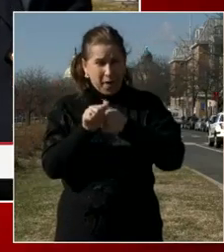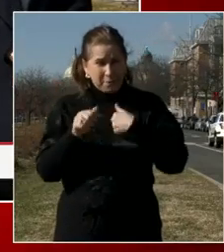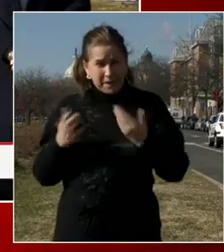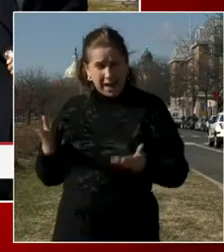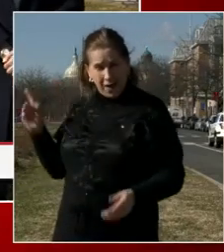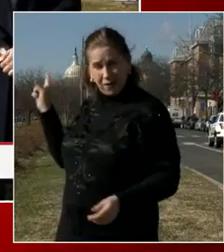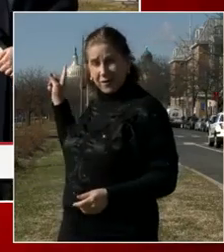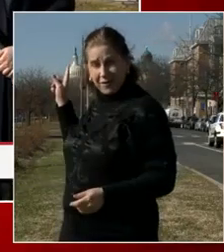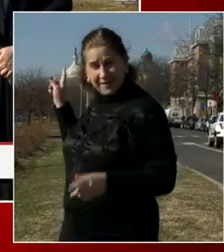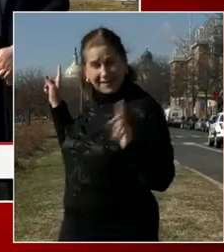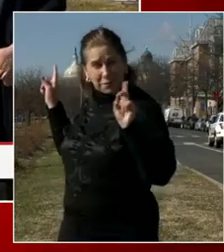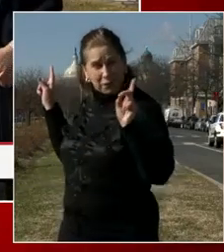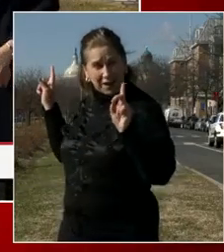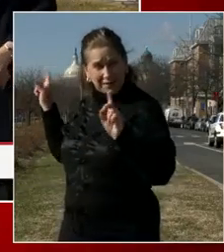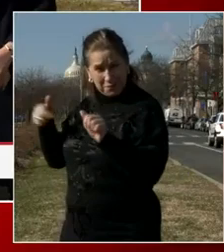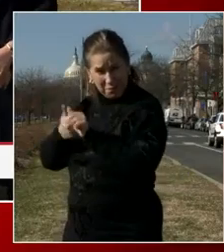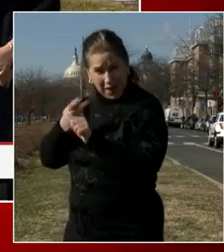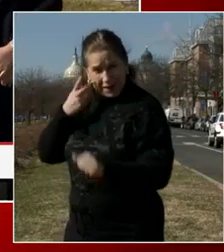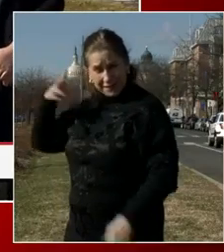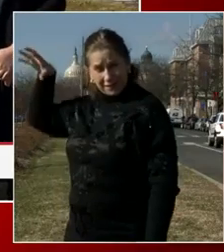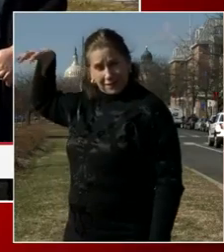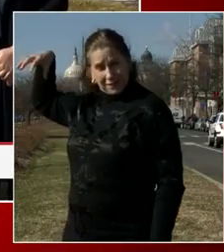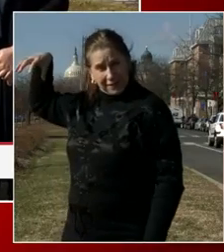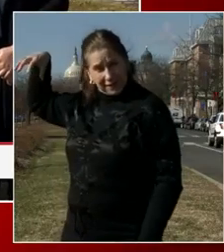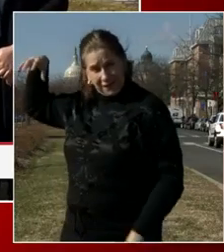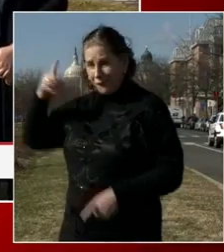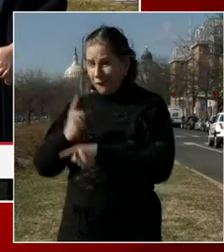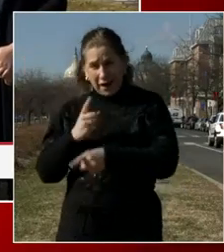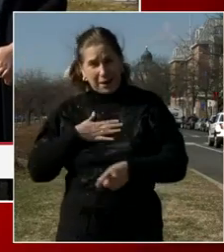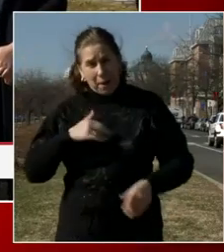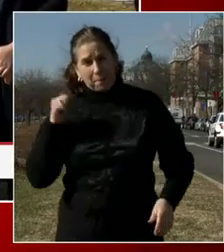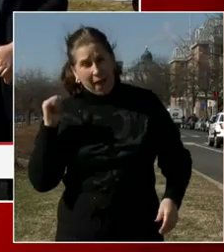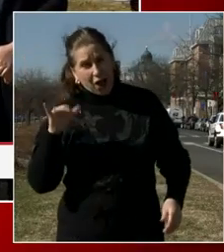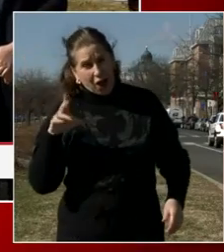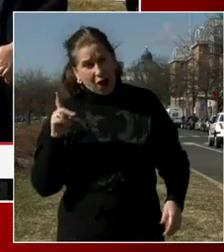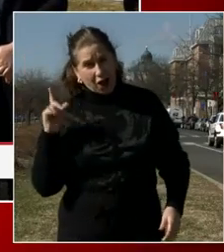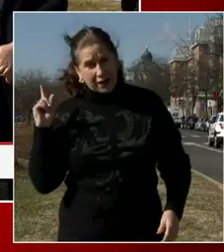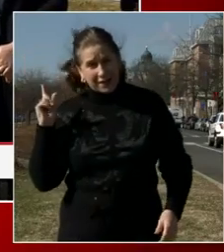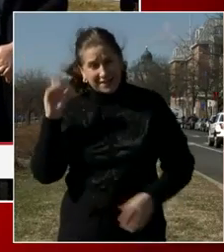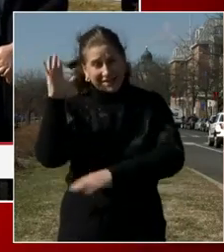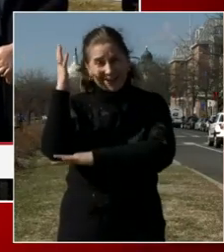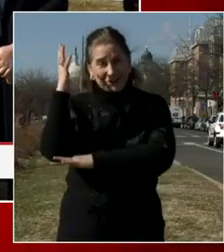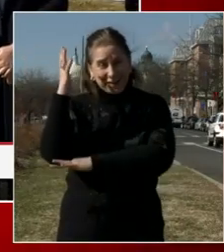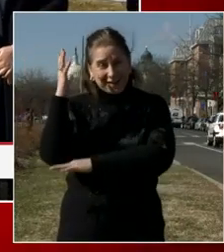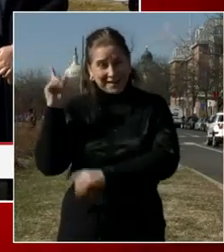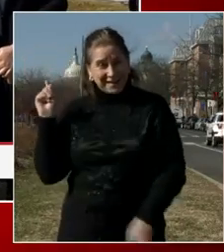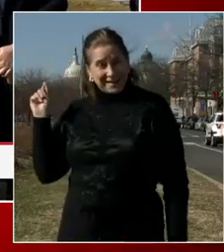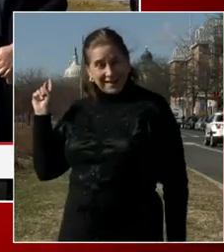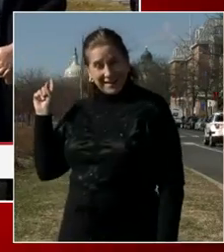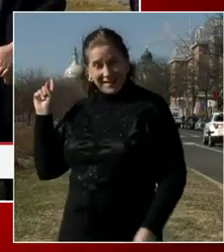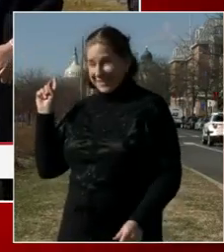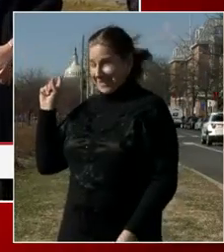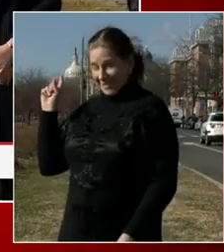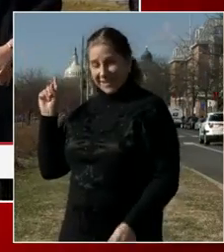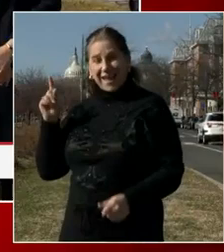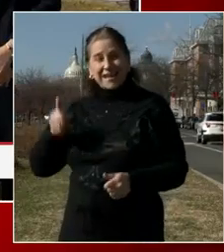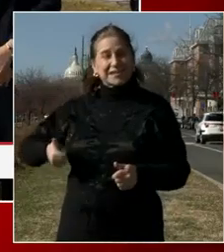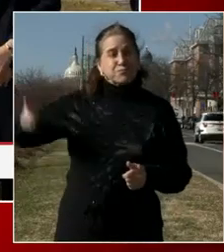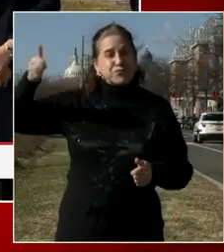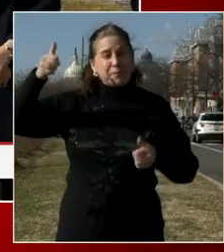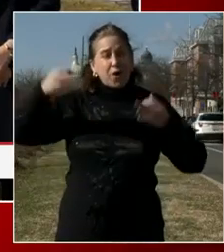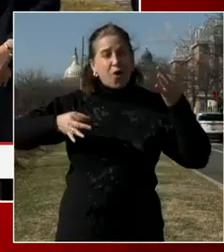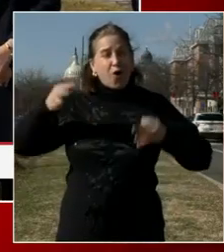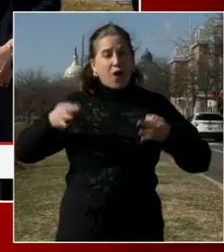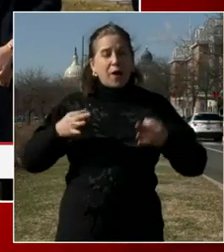to the rest of the country, but for us, they're in our backyard. You there's a tree in the Supreme Court that my daughter likes to read a book under. These are places that are a part of our